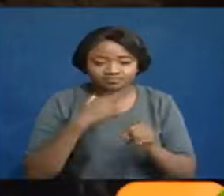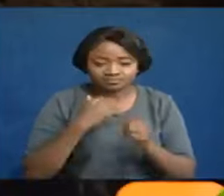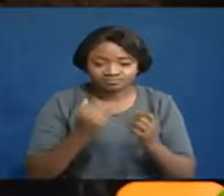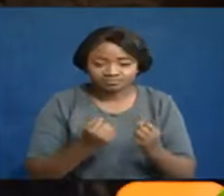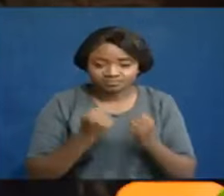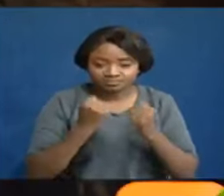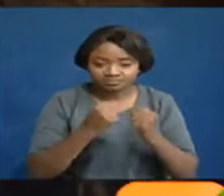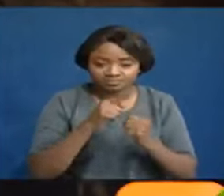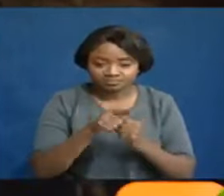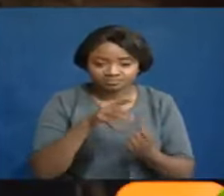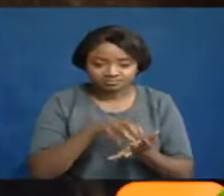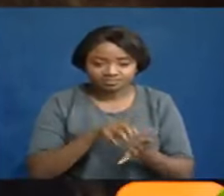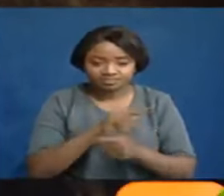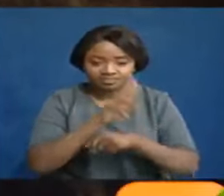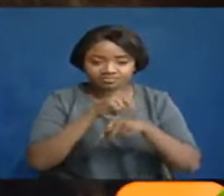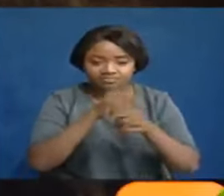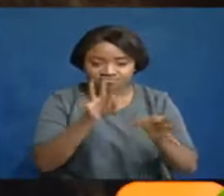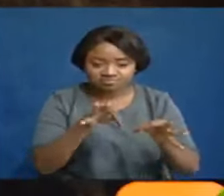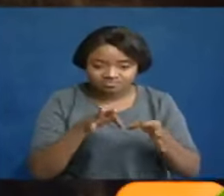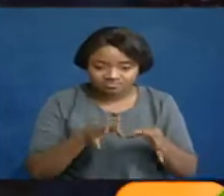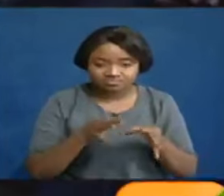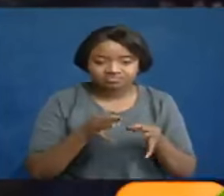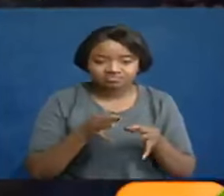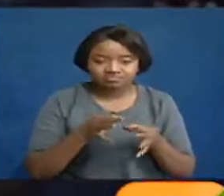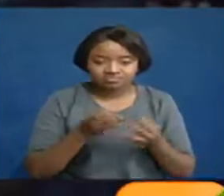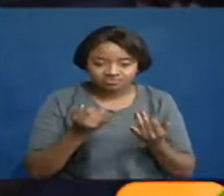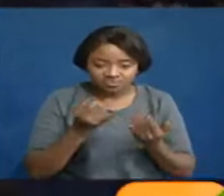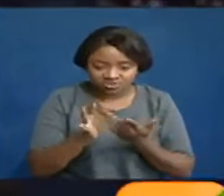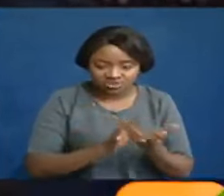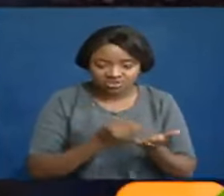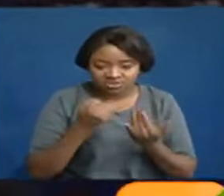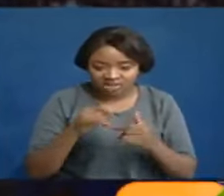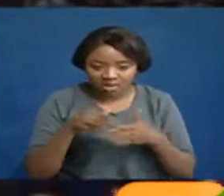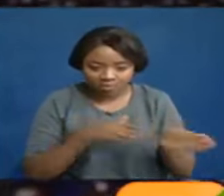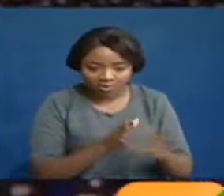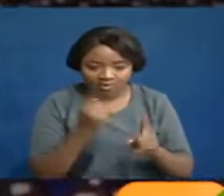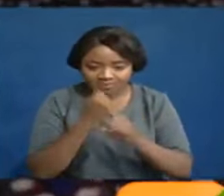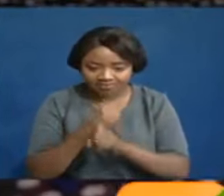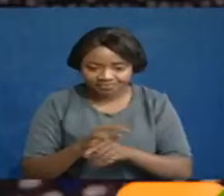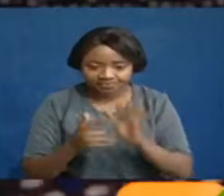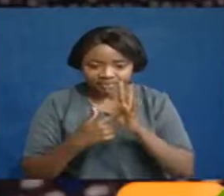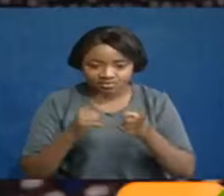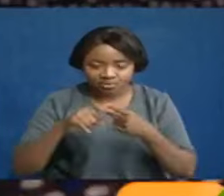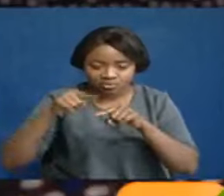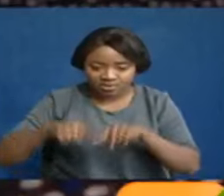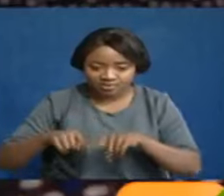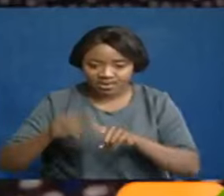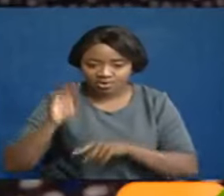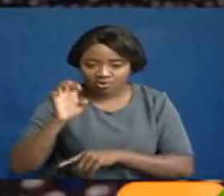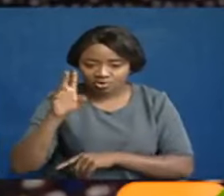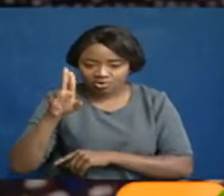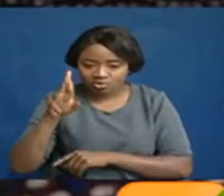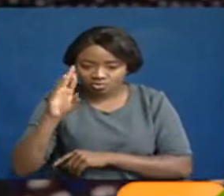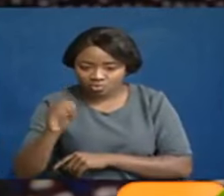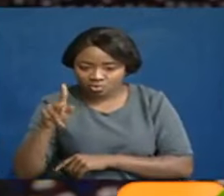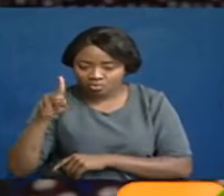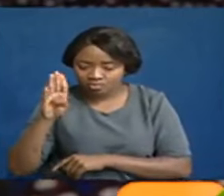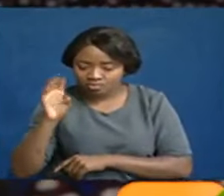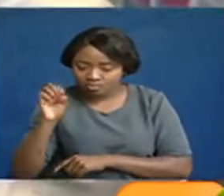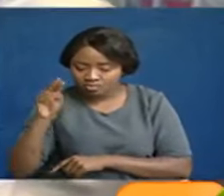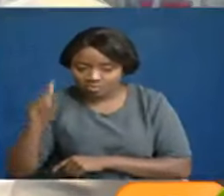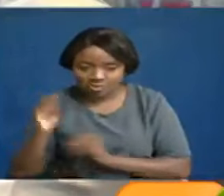position, the National Treasury is exploring alternatives such as shifting from Eurobond reliance to domestic capital market, leveraging